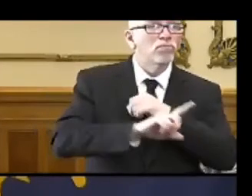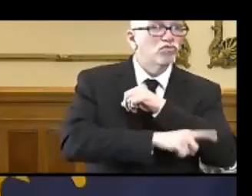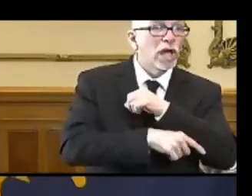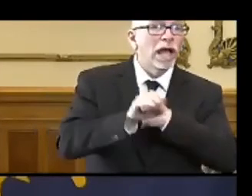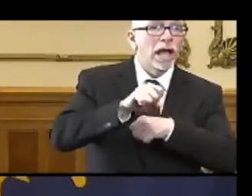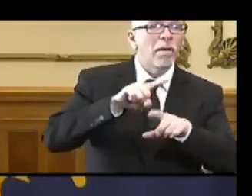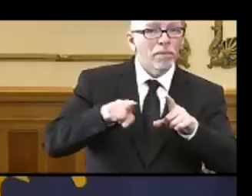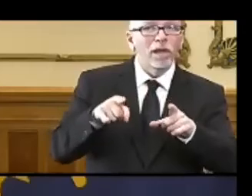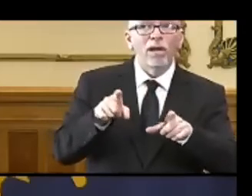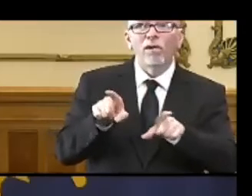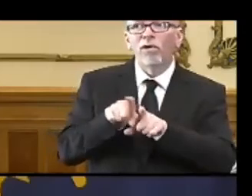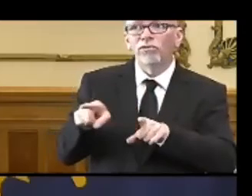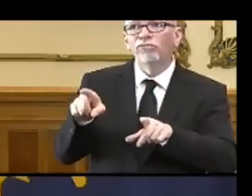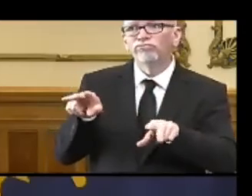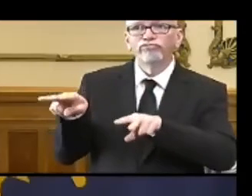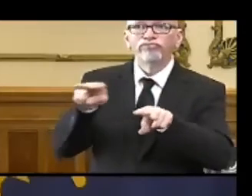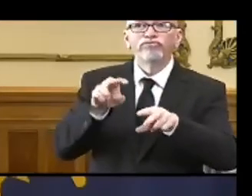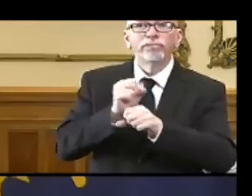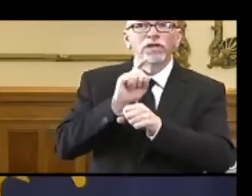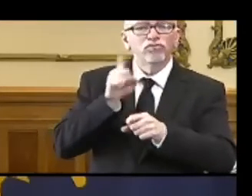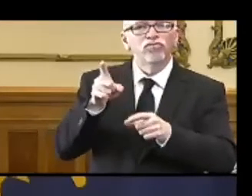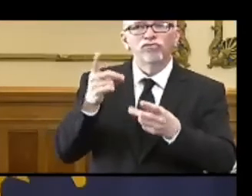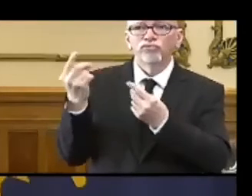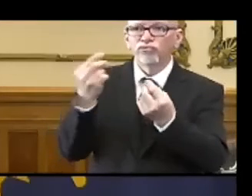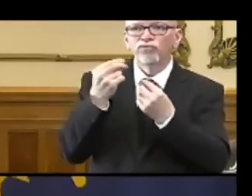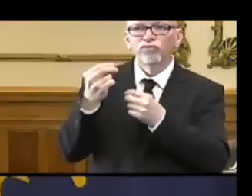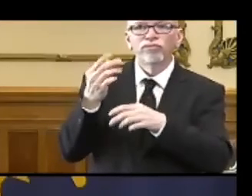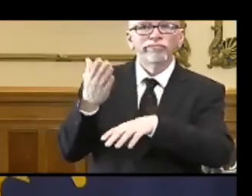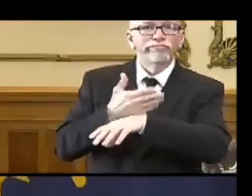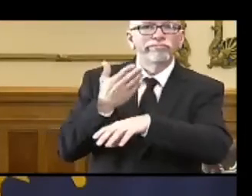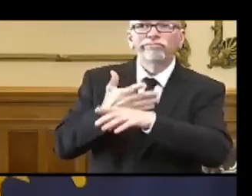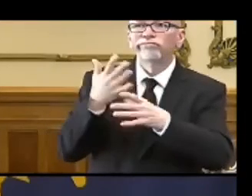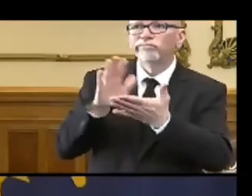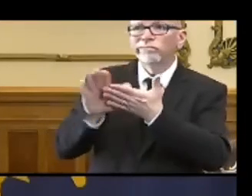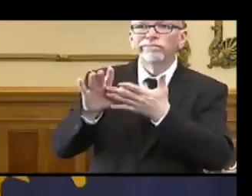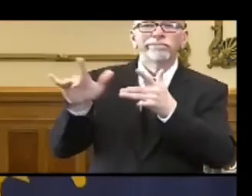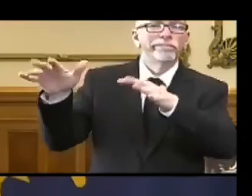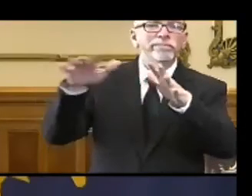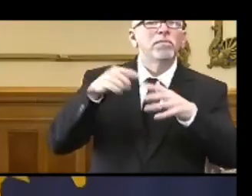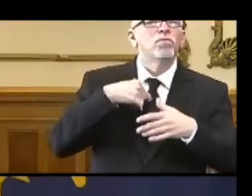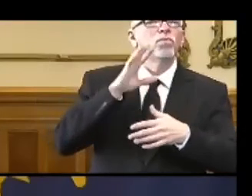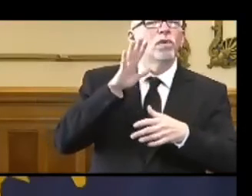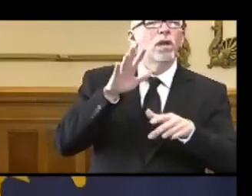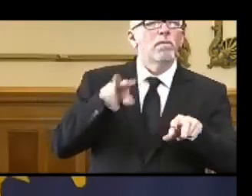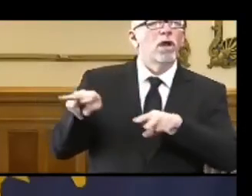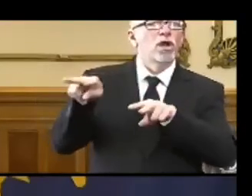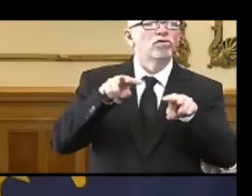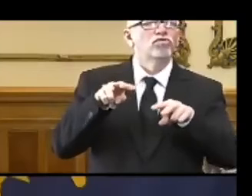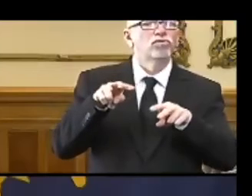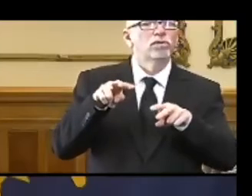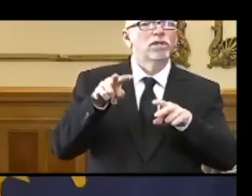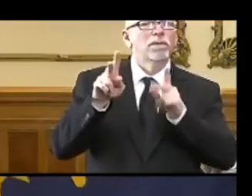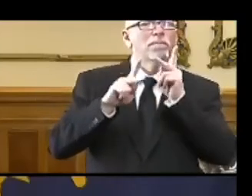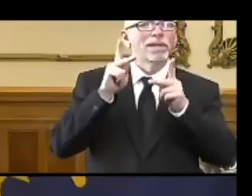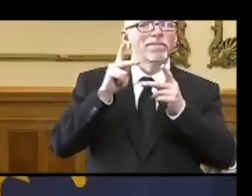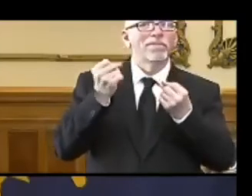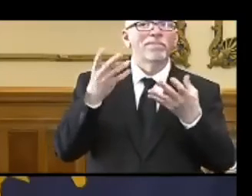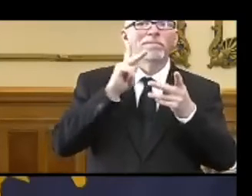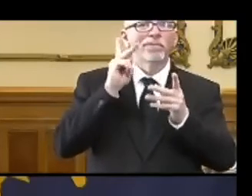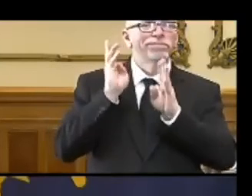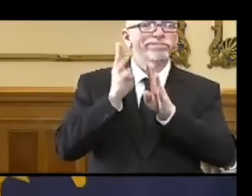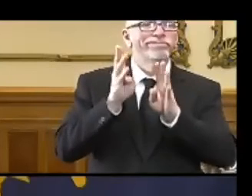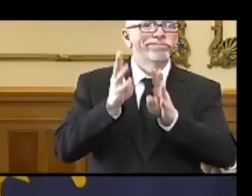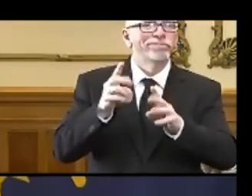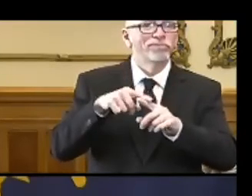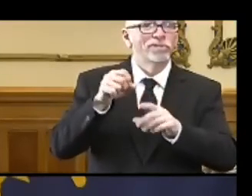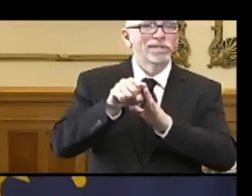lot more than that to make sure that they're up to par. But we'll also be monitoring the traffic counts there. And if